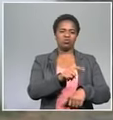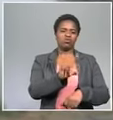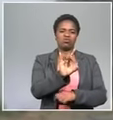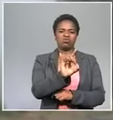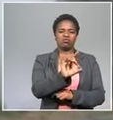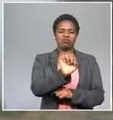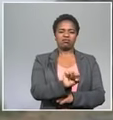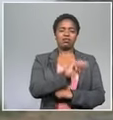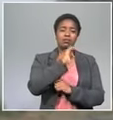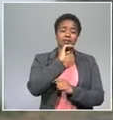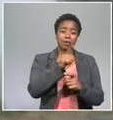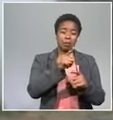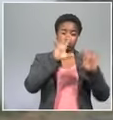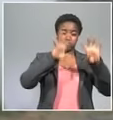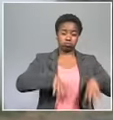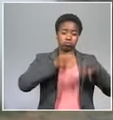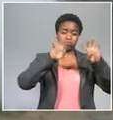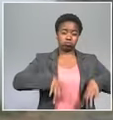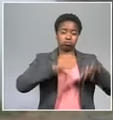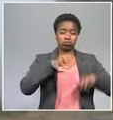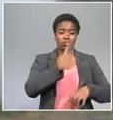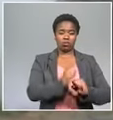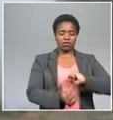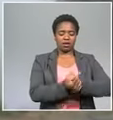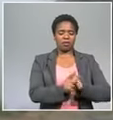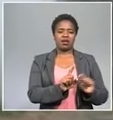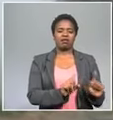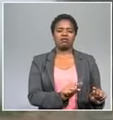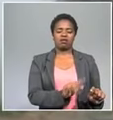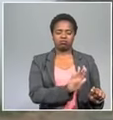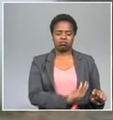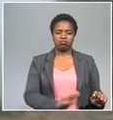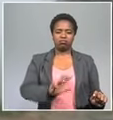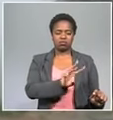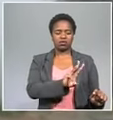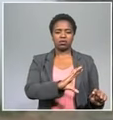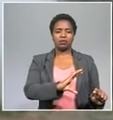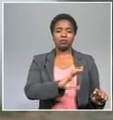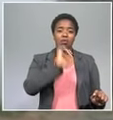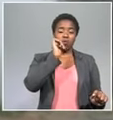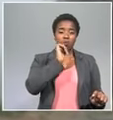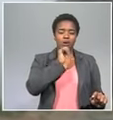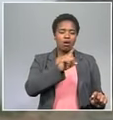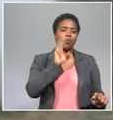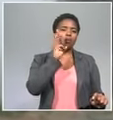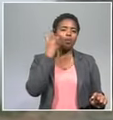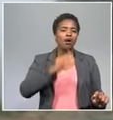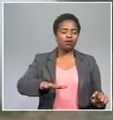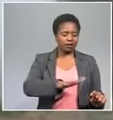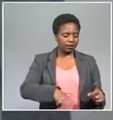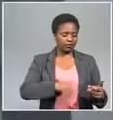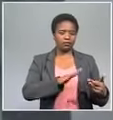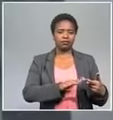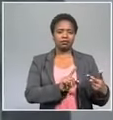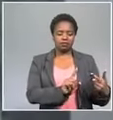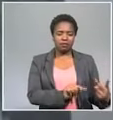to bring in large amounts of rainfall, heavy rain in the forecast, especially for the southern winelands, the Cape Metropole and the